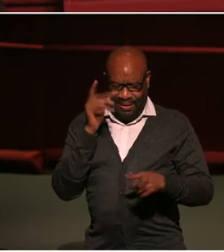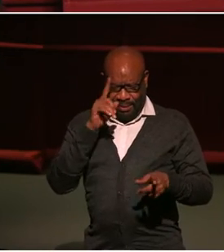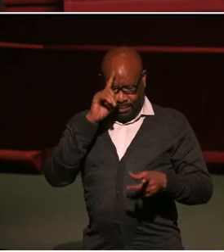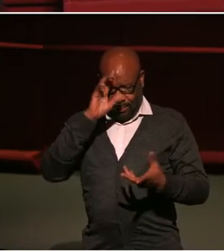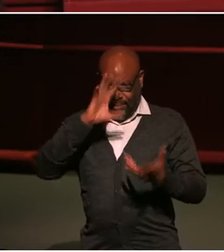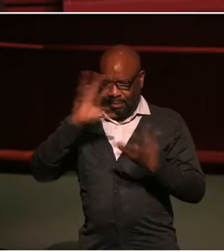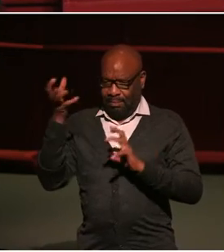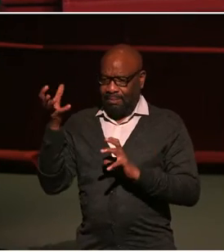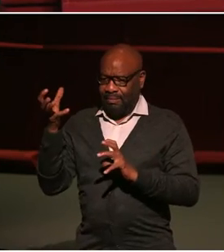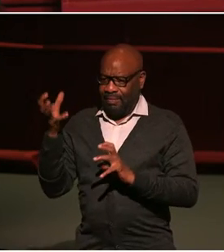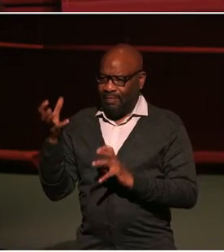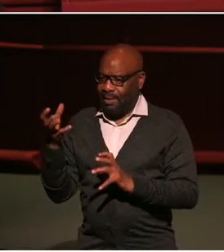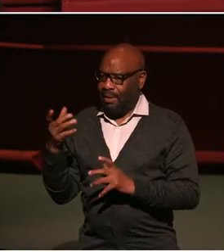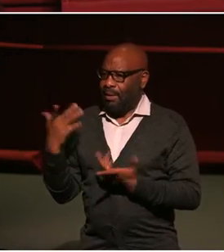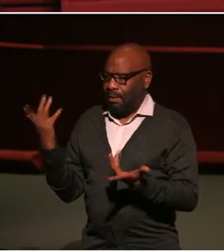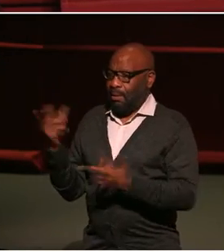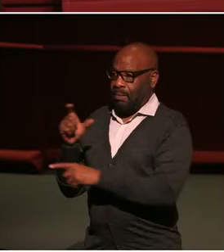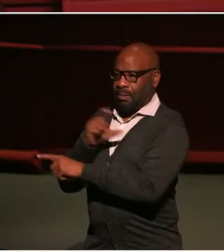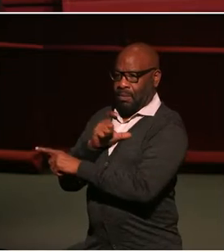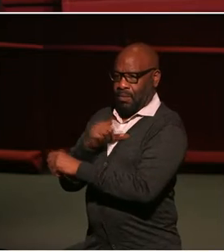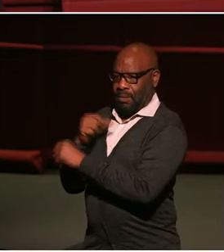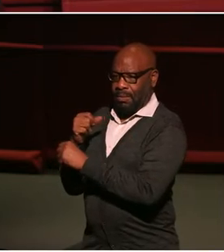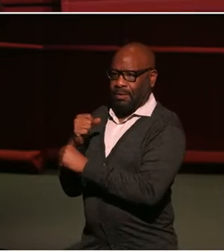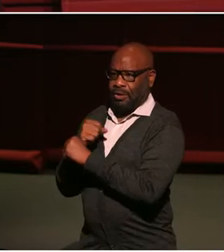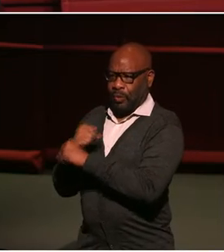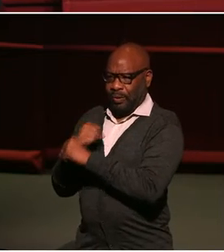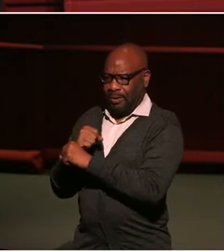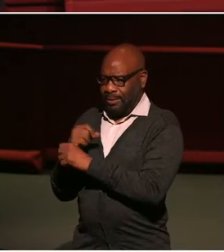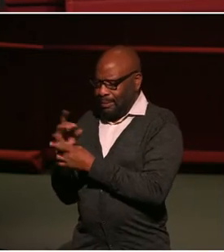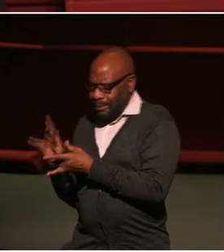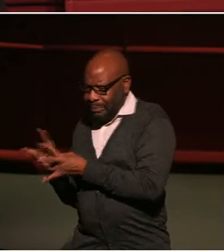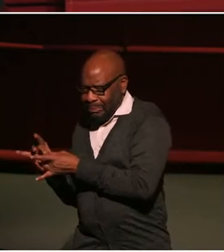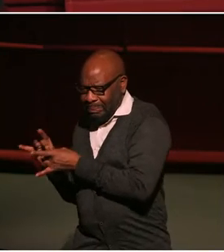the guards consulted the head